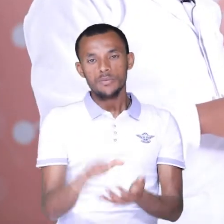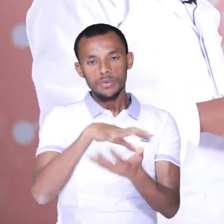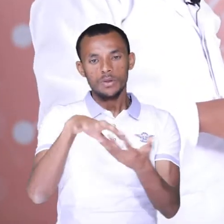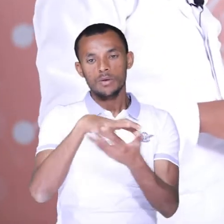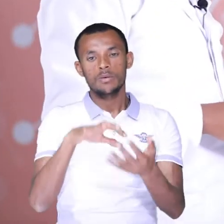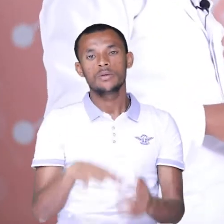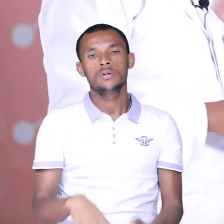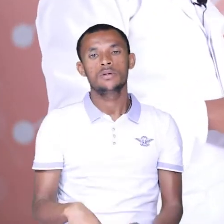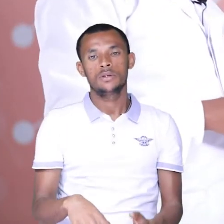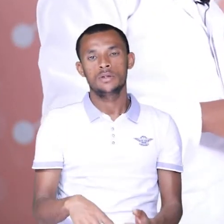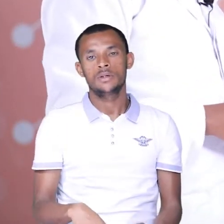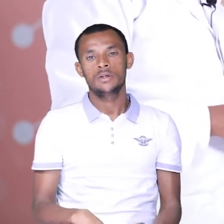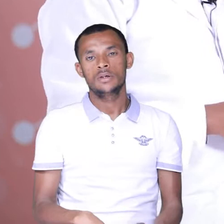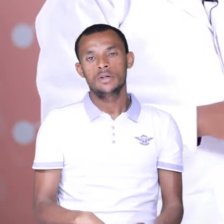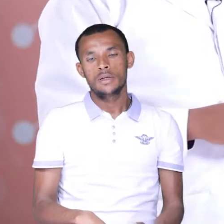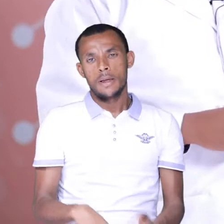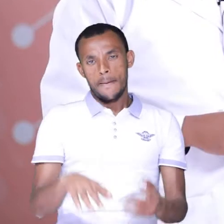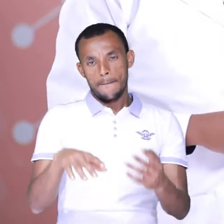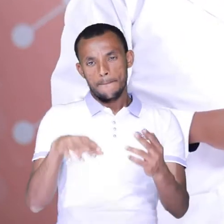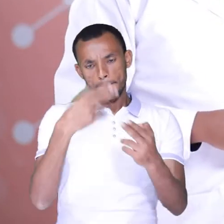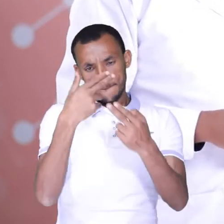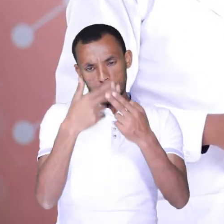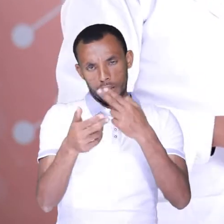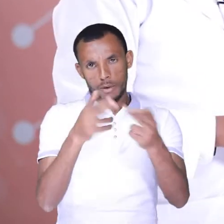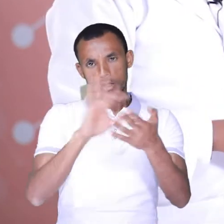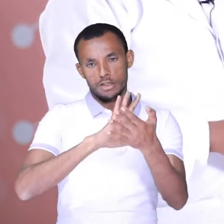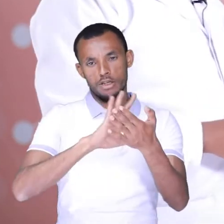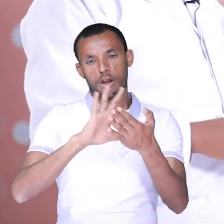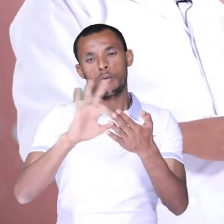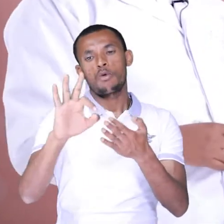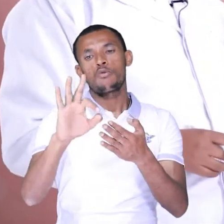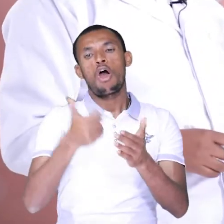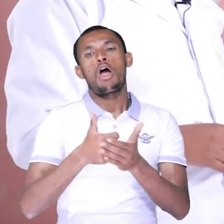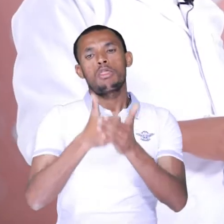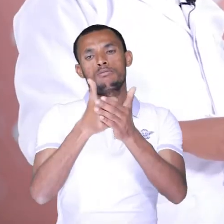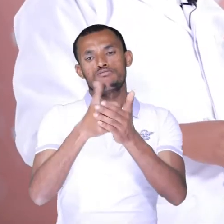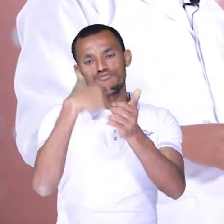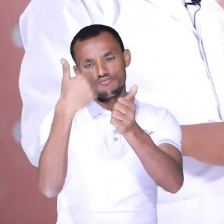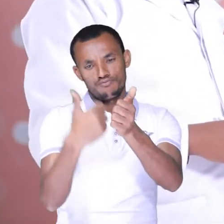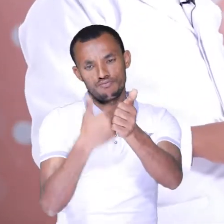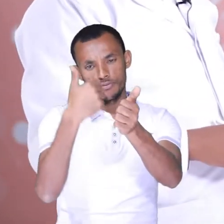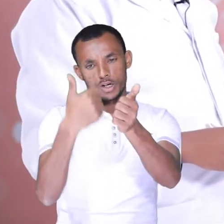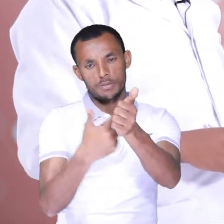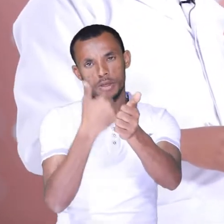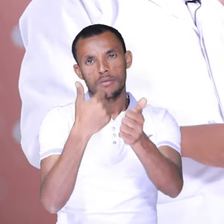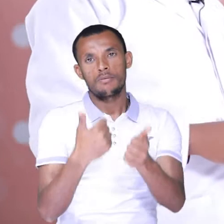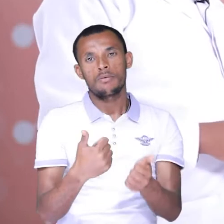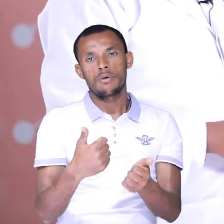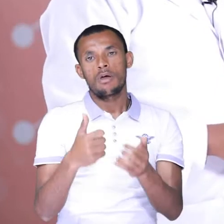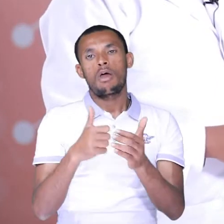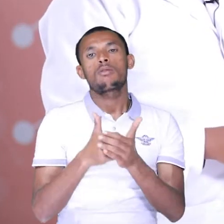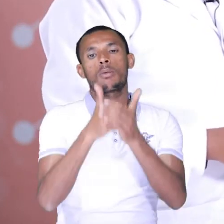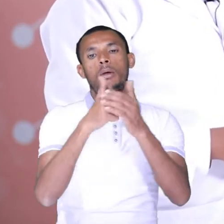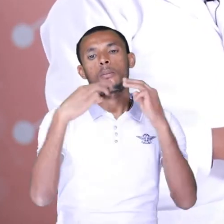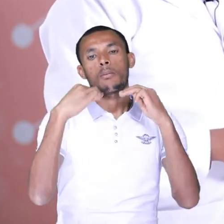compound, and multiply the number of atoms with their respective atomic